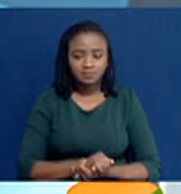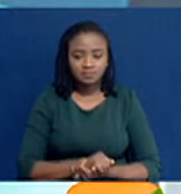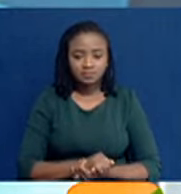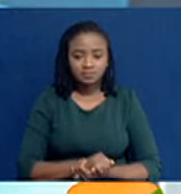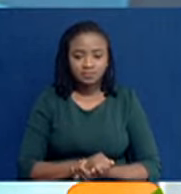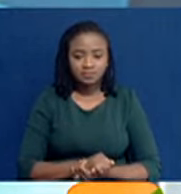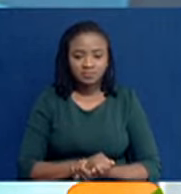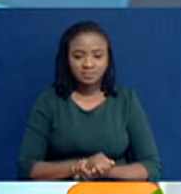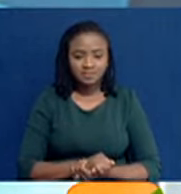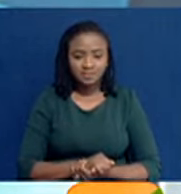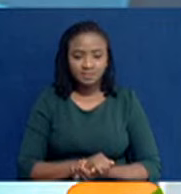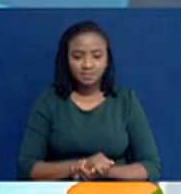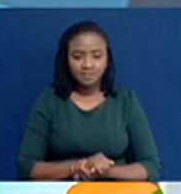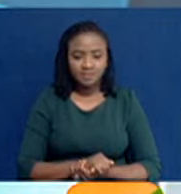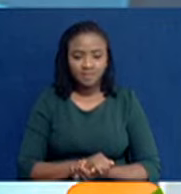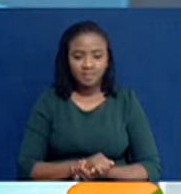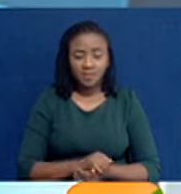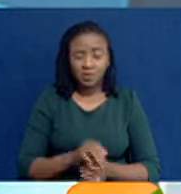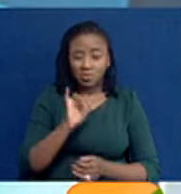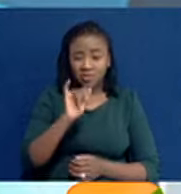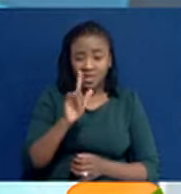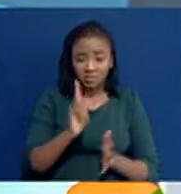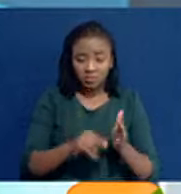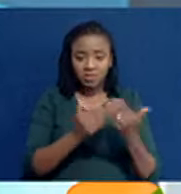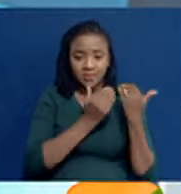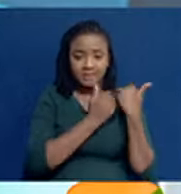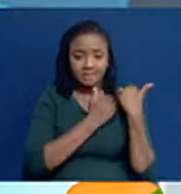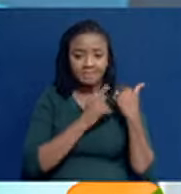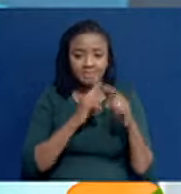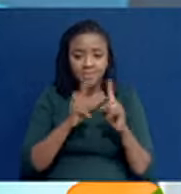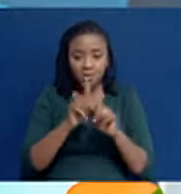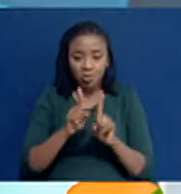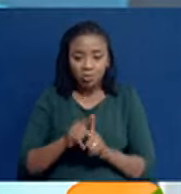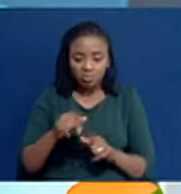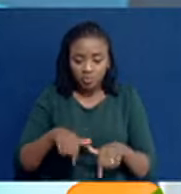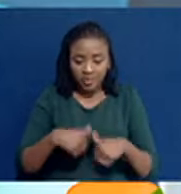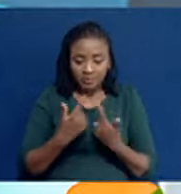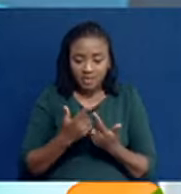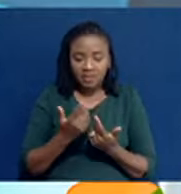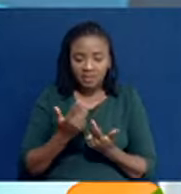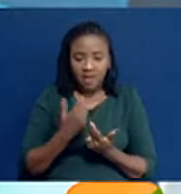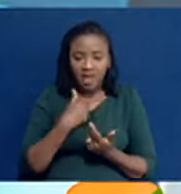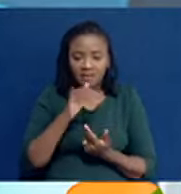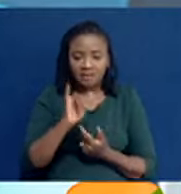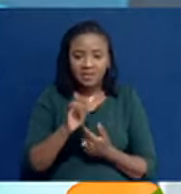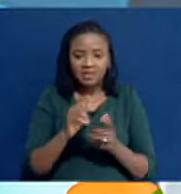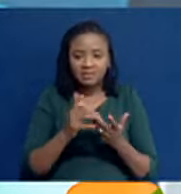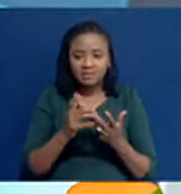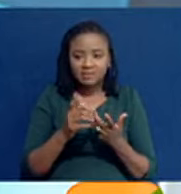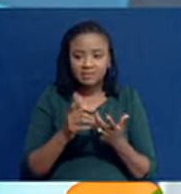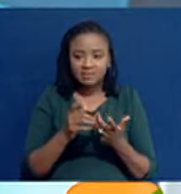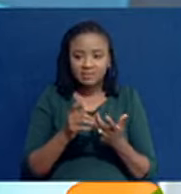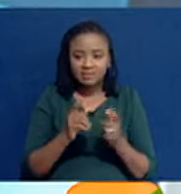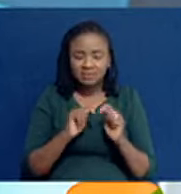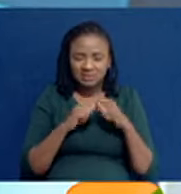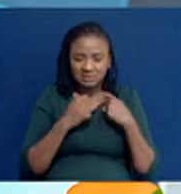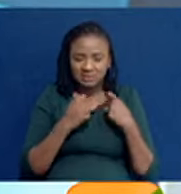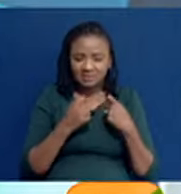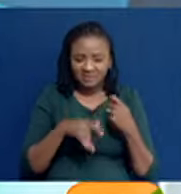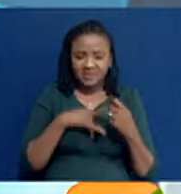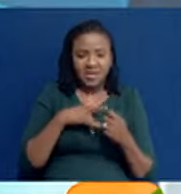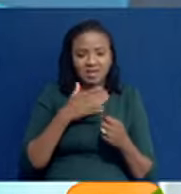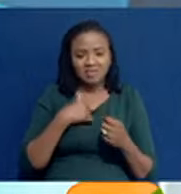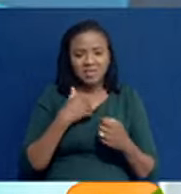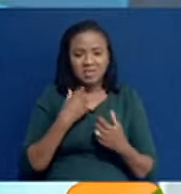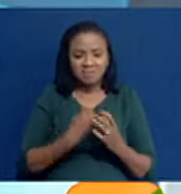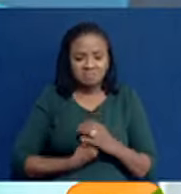it was about. Of course, I also have had that kind of a feeling in